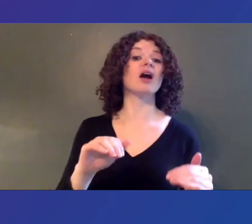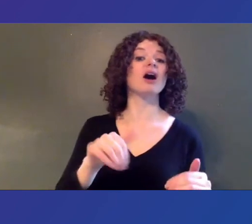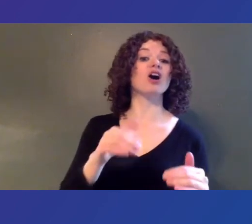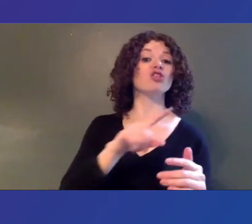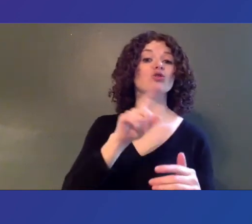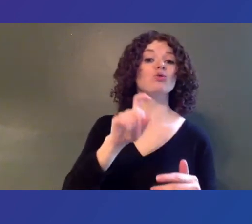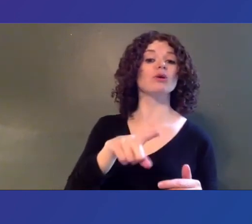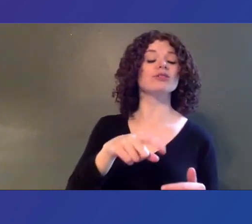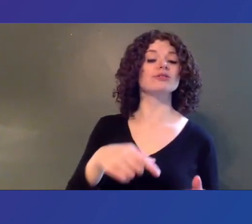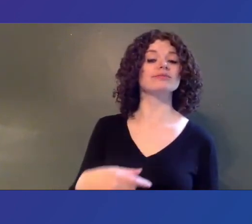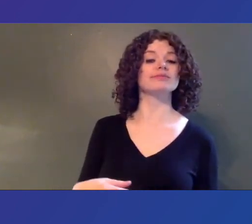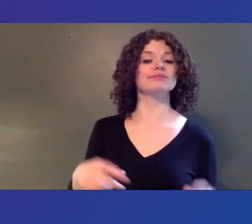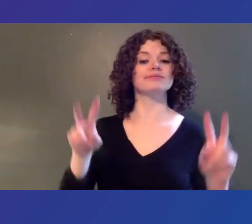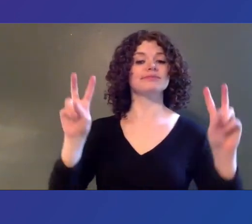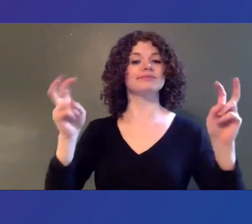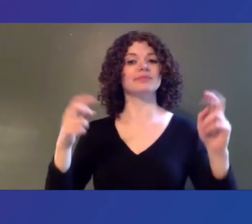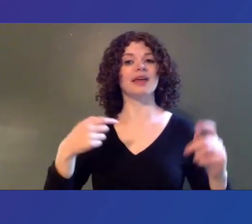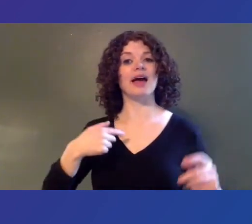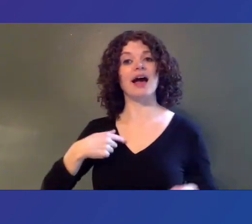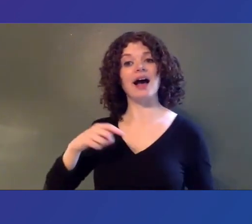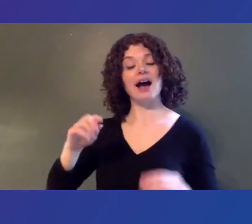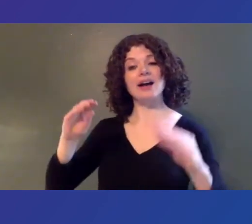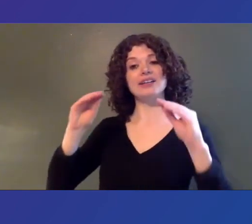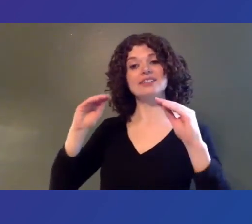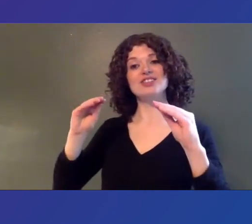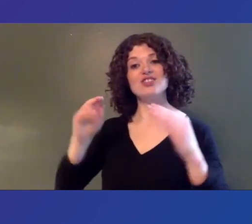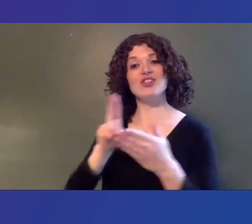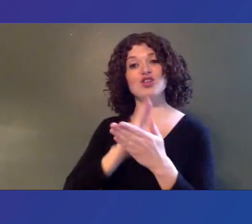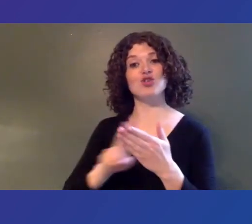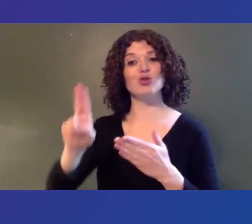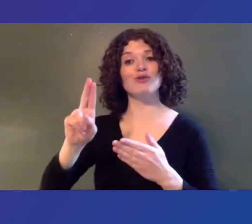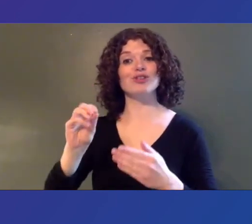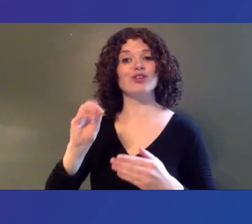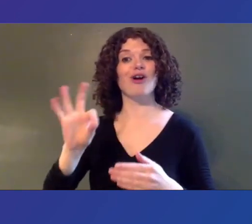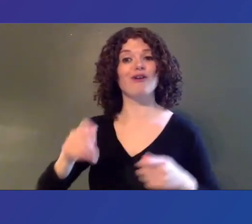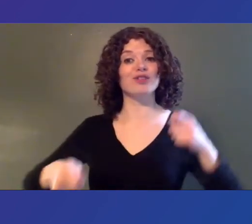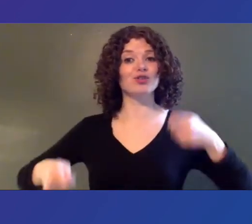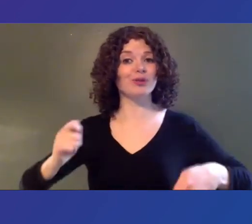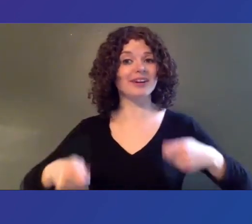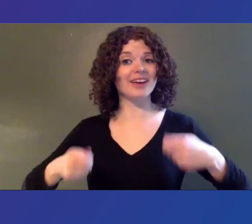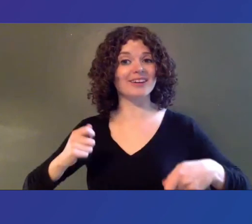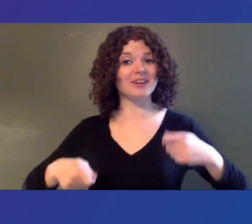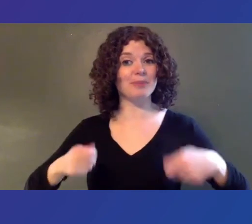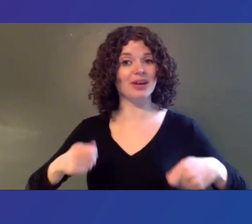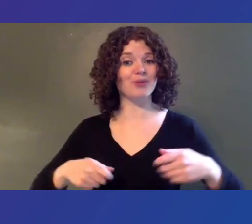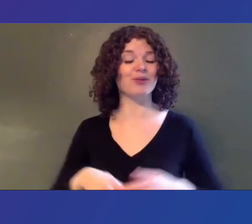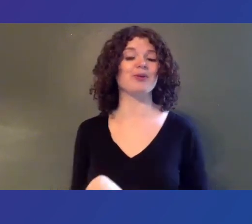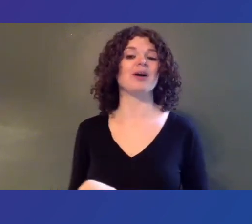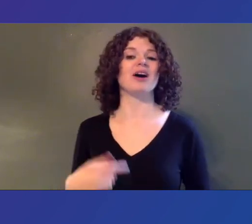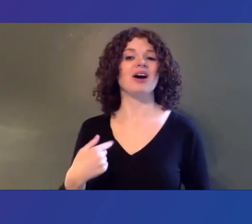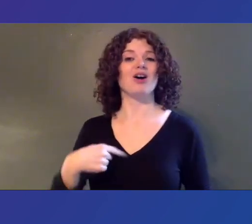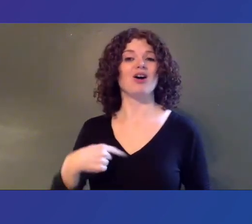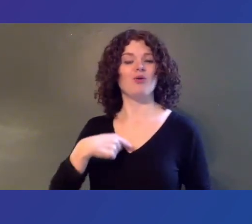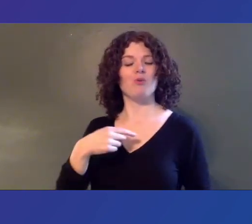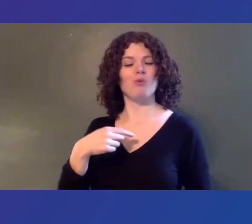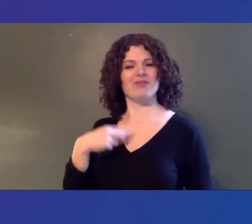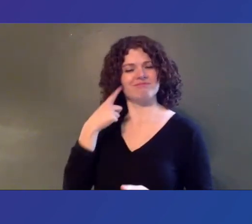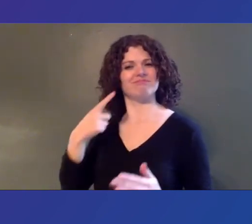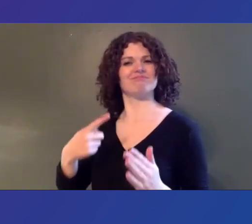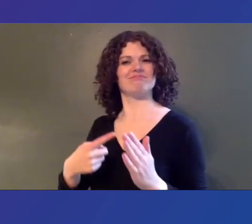the University of Trinidad and Tobago, and we have found a significant decrease